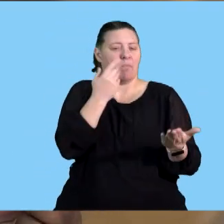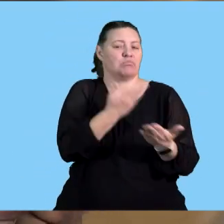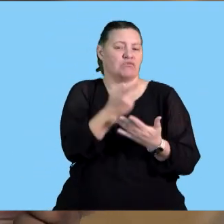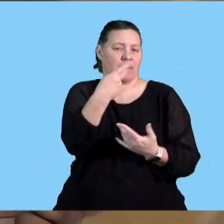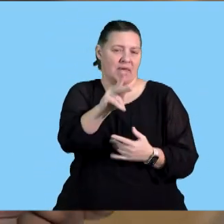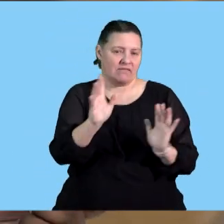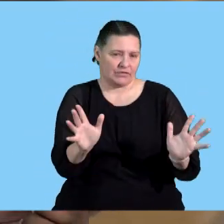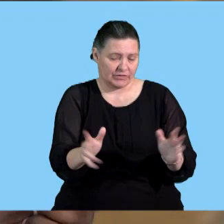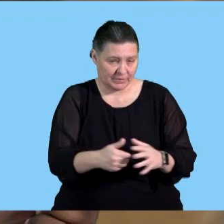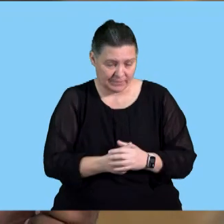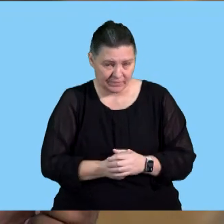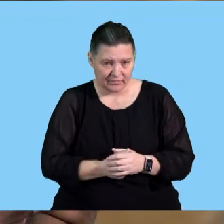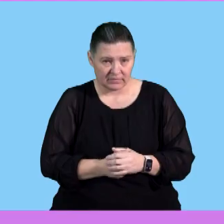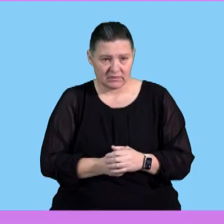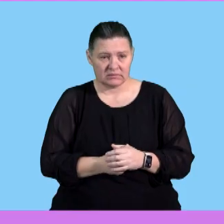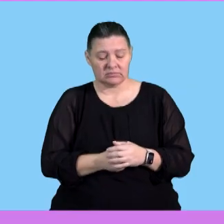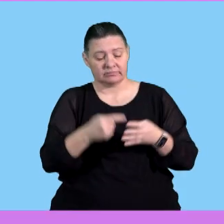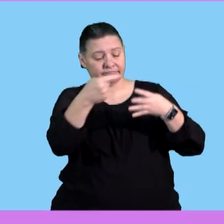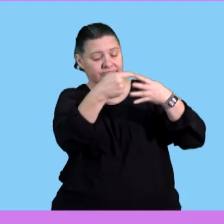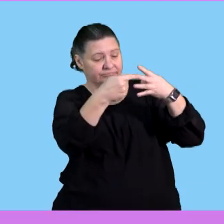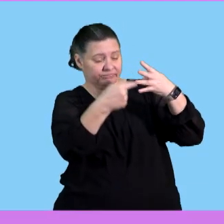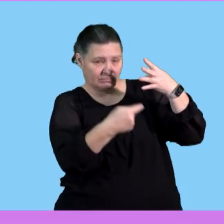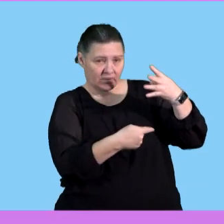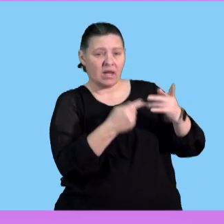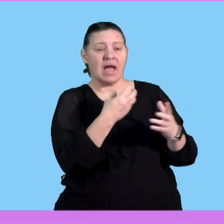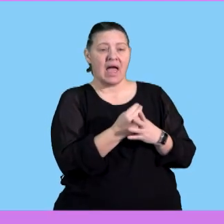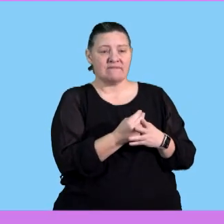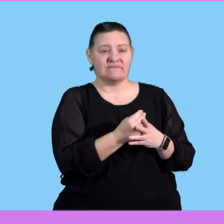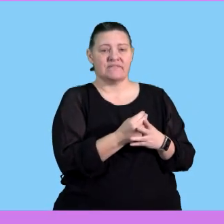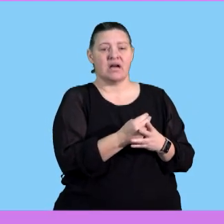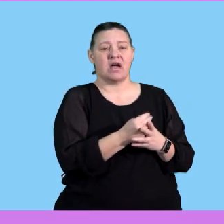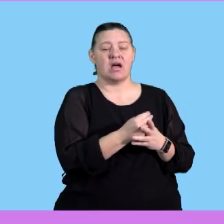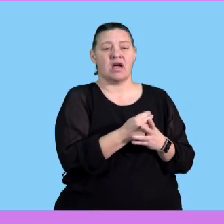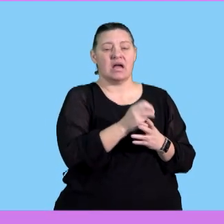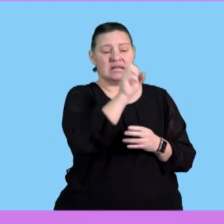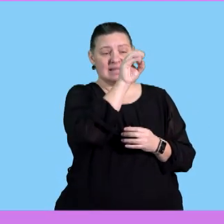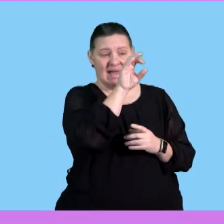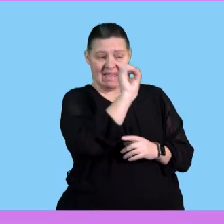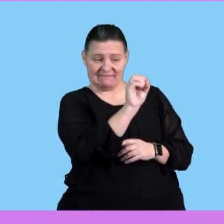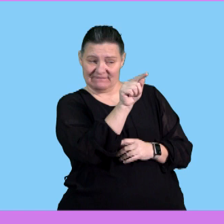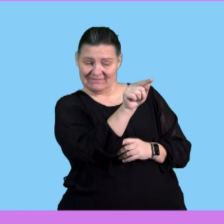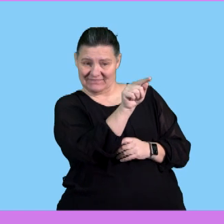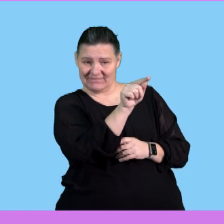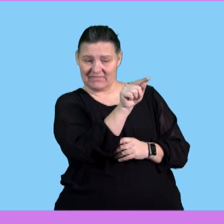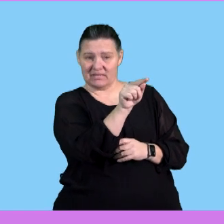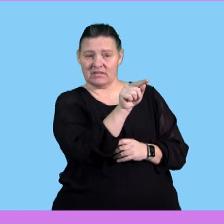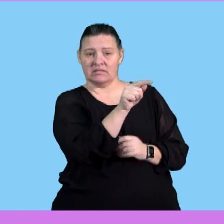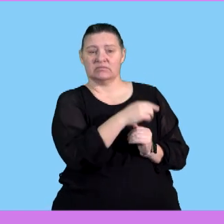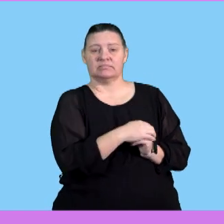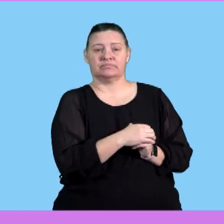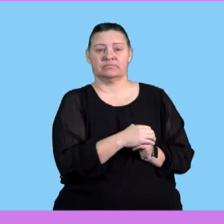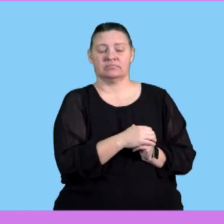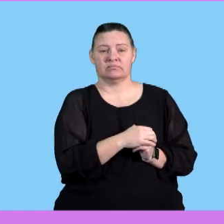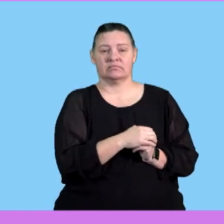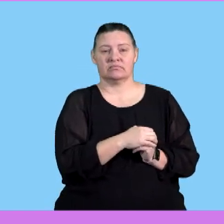as proof of payment. The items that are marked with an asterisk, you'll see by a show